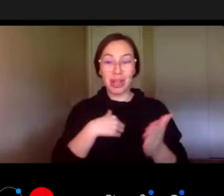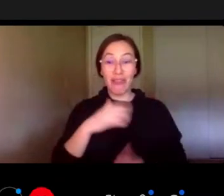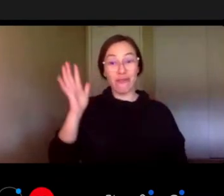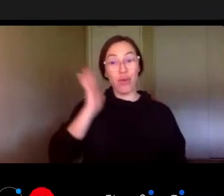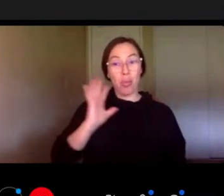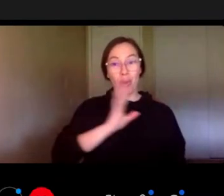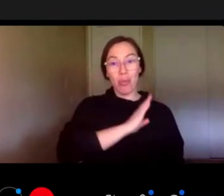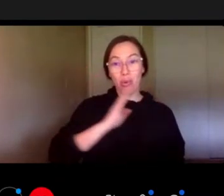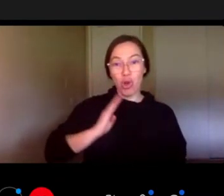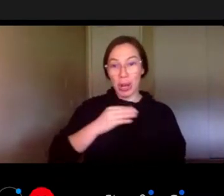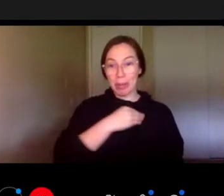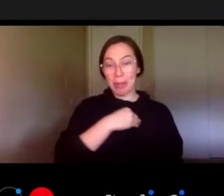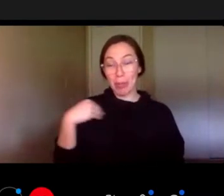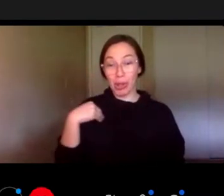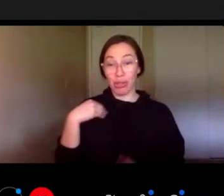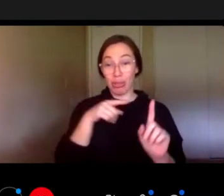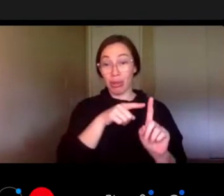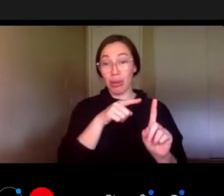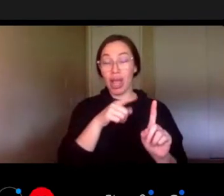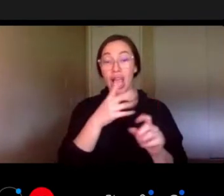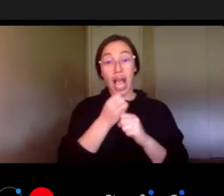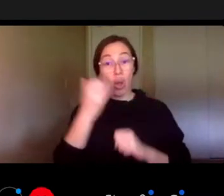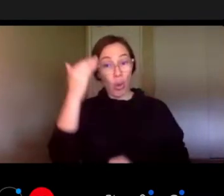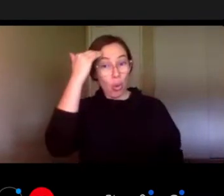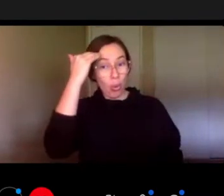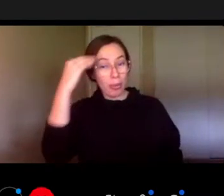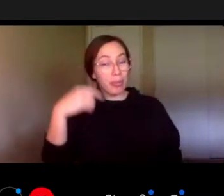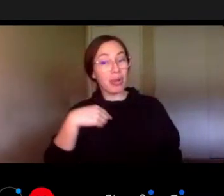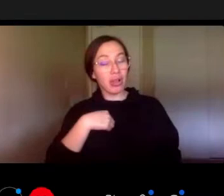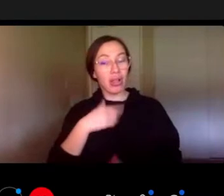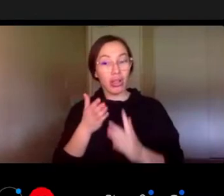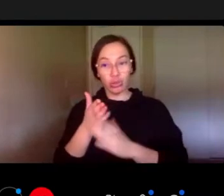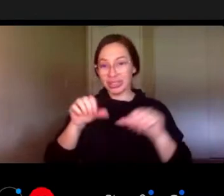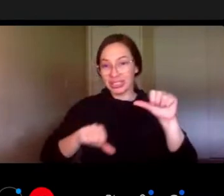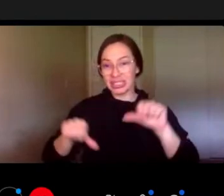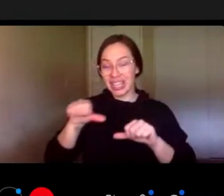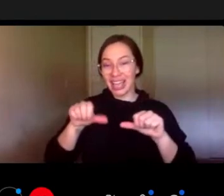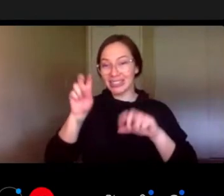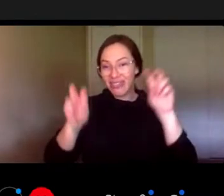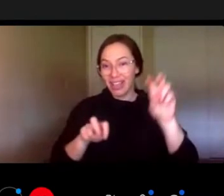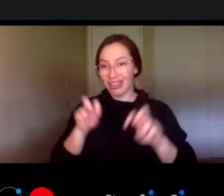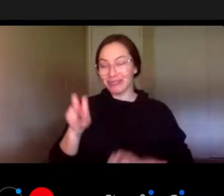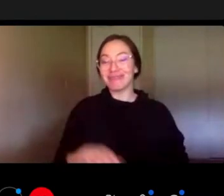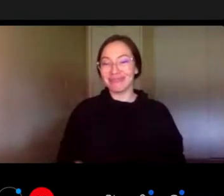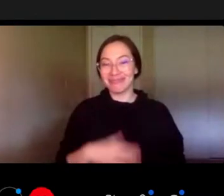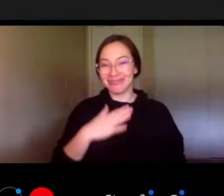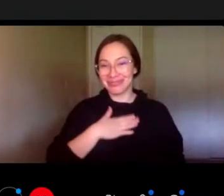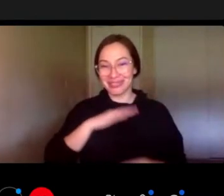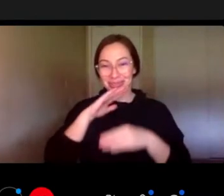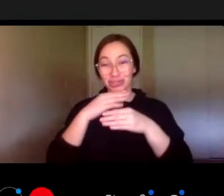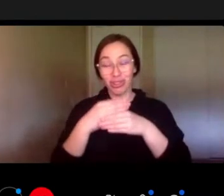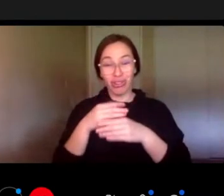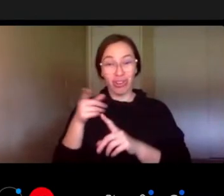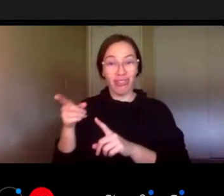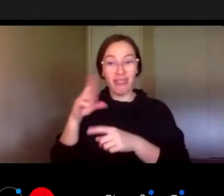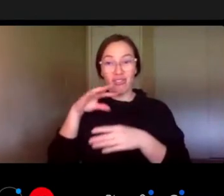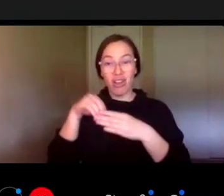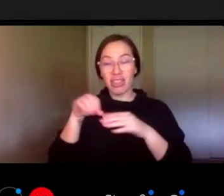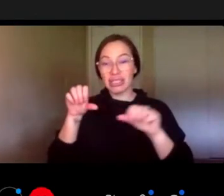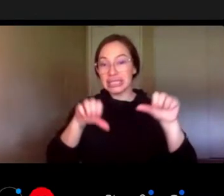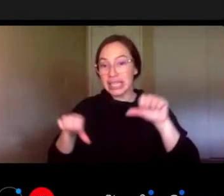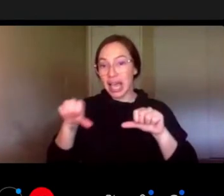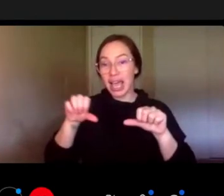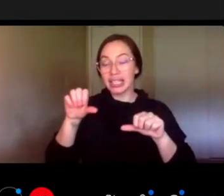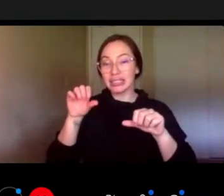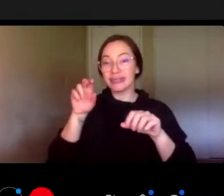board member who got to know me through science fair. My daughter was involved in the science fair in the